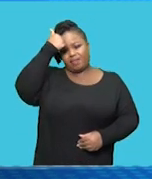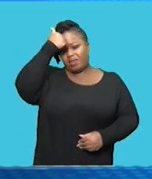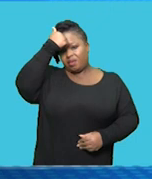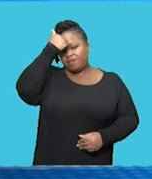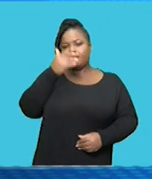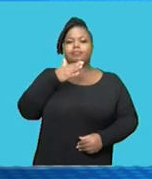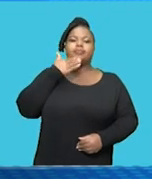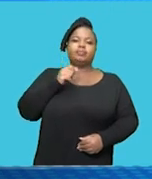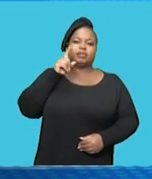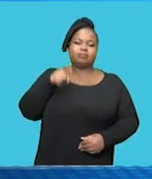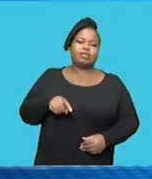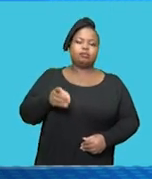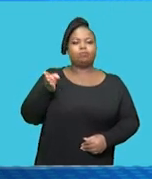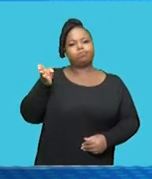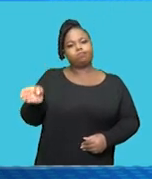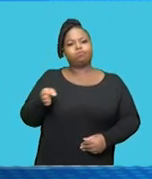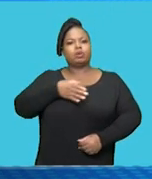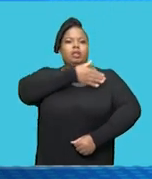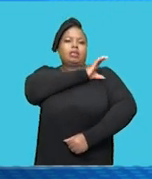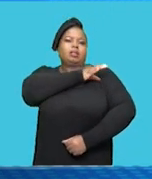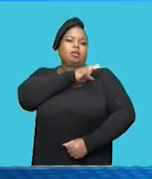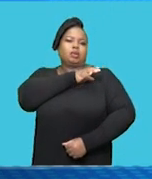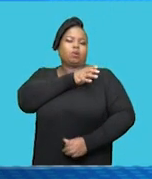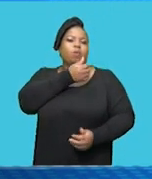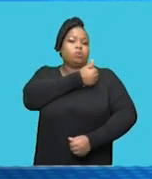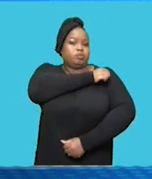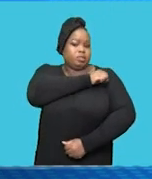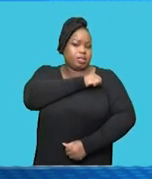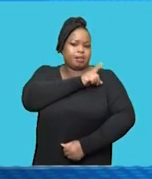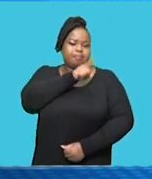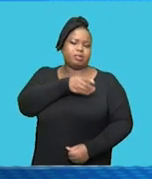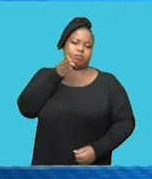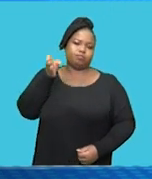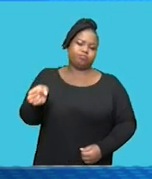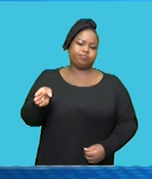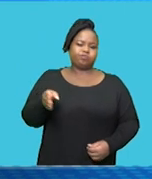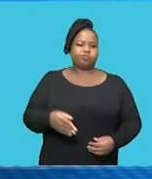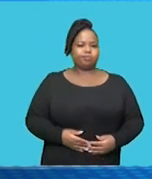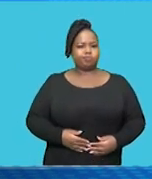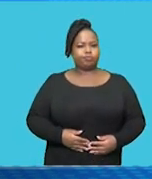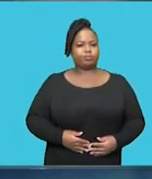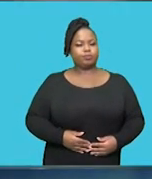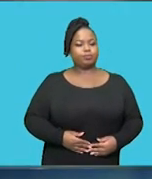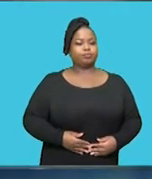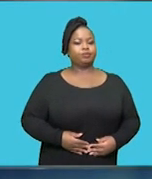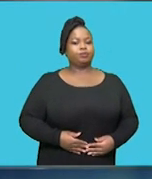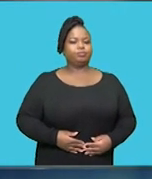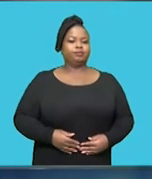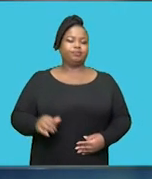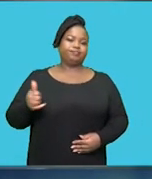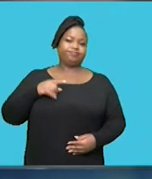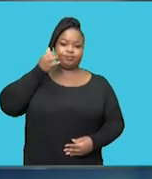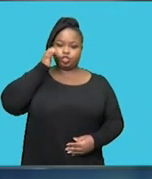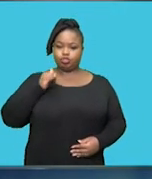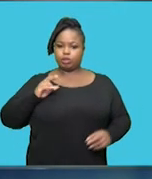do present at your nearest clinic or hospital for you to be